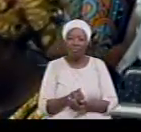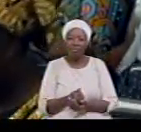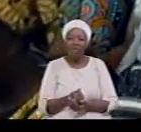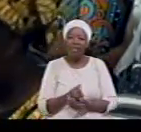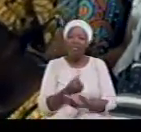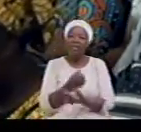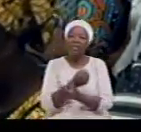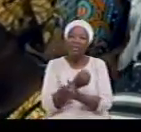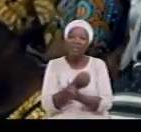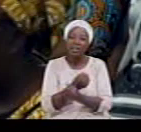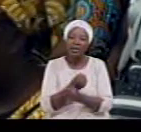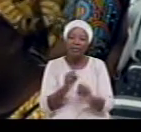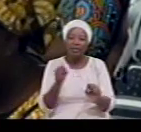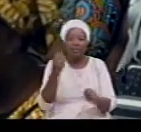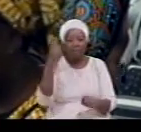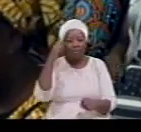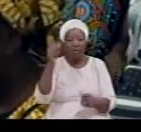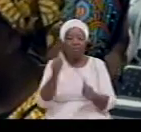Salvation for everyone.